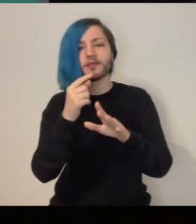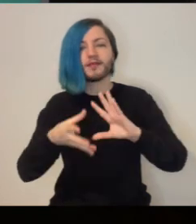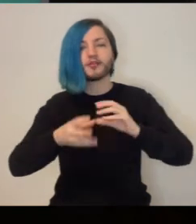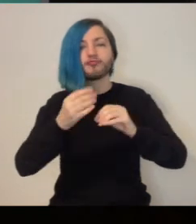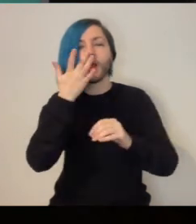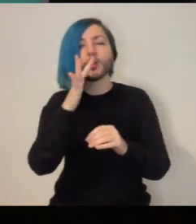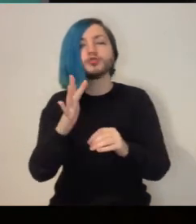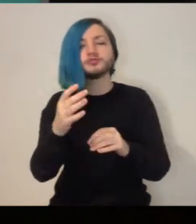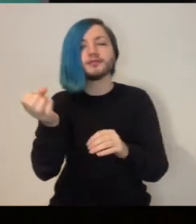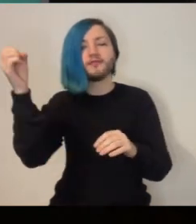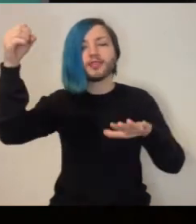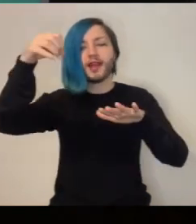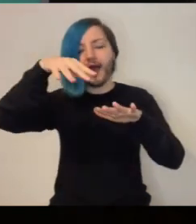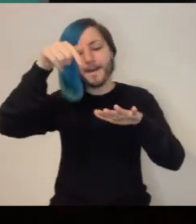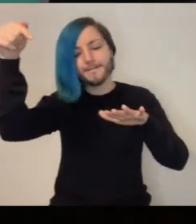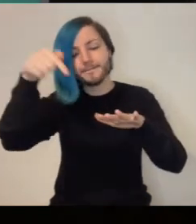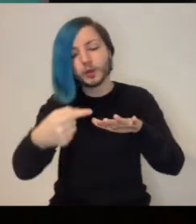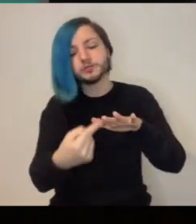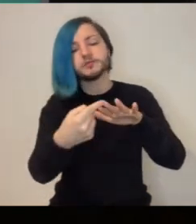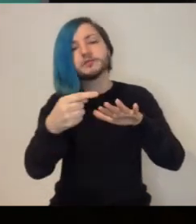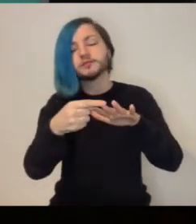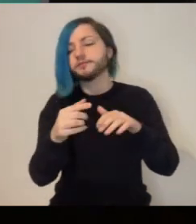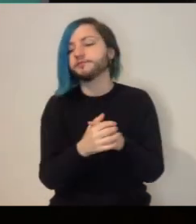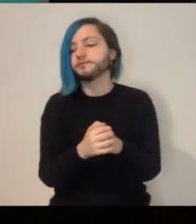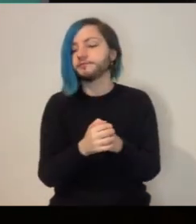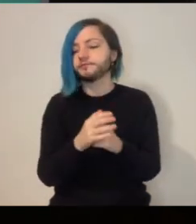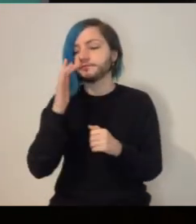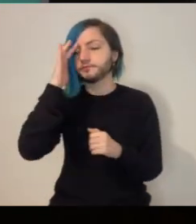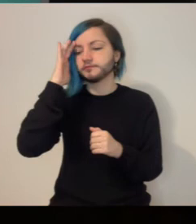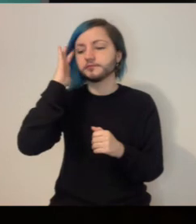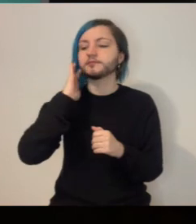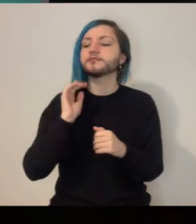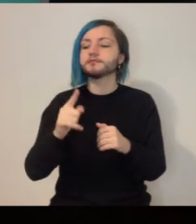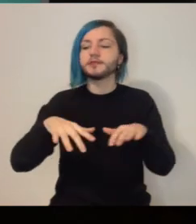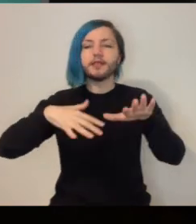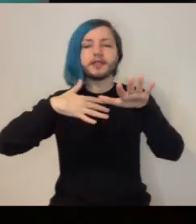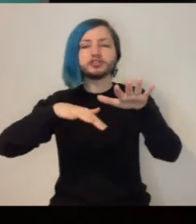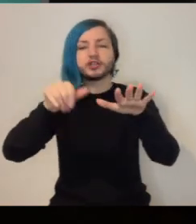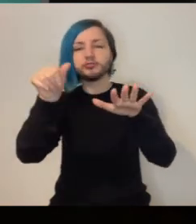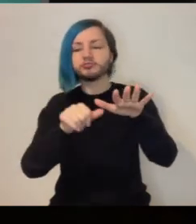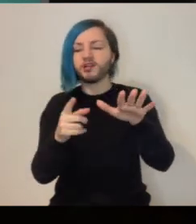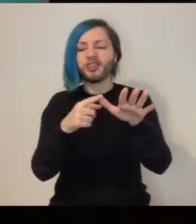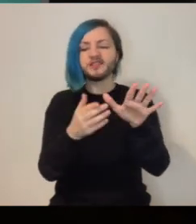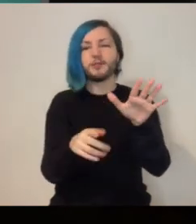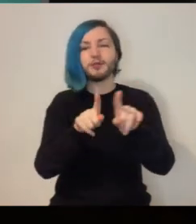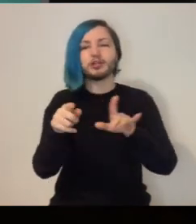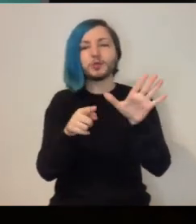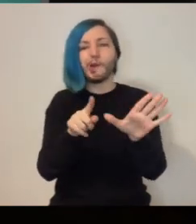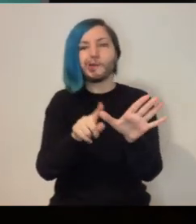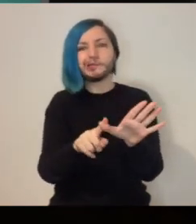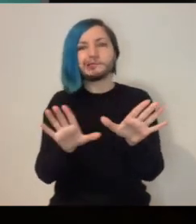bouncing back. And then this one goes all the way down. I'm using this thumb to try and hold my sheet, but